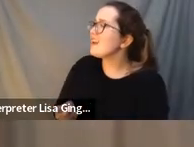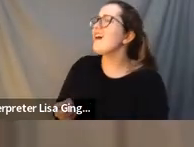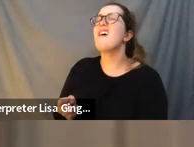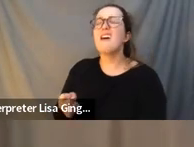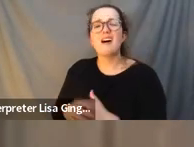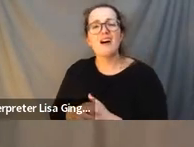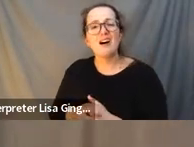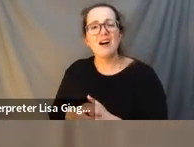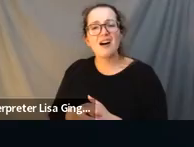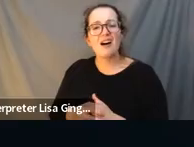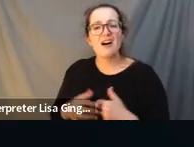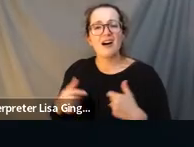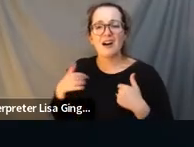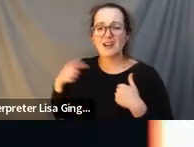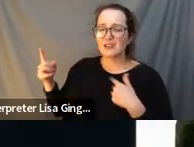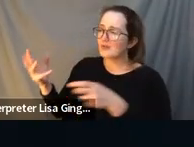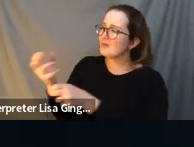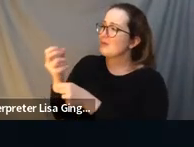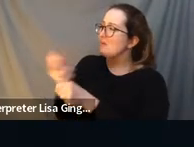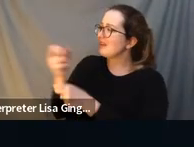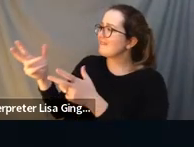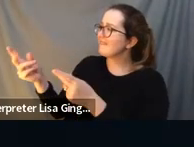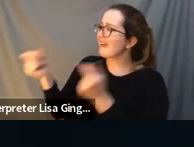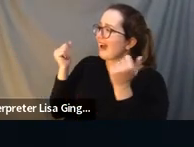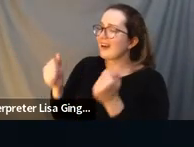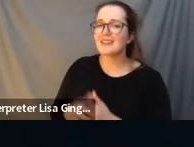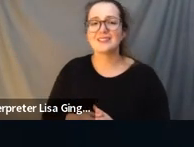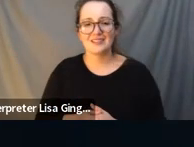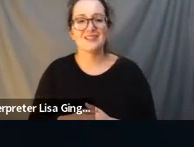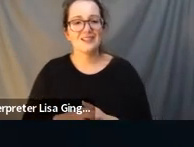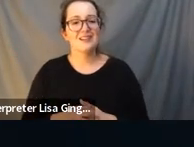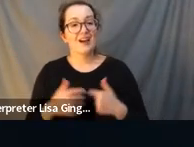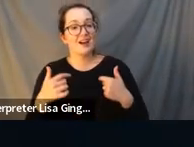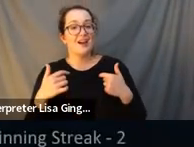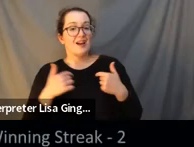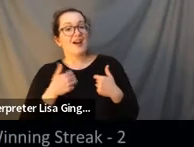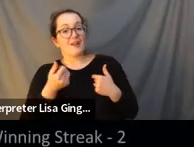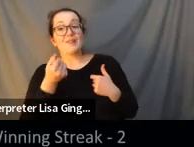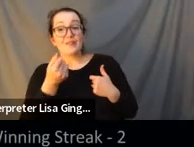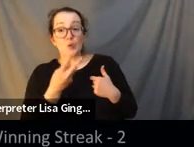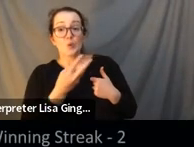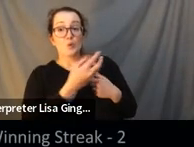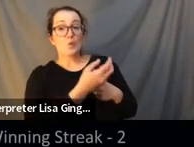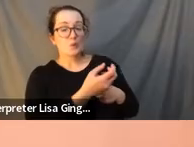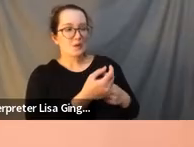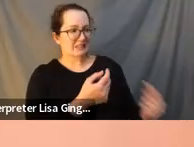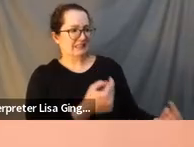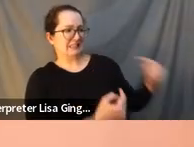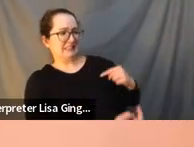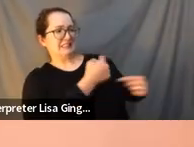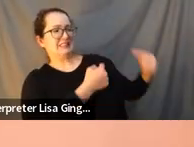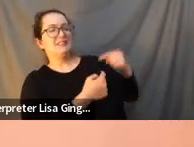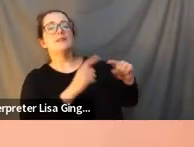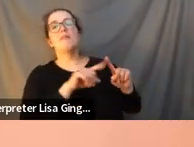went by so fast. Got a few jabs in, but at the end of the day, Zach is new to this. He's a